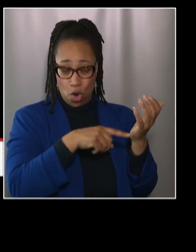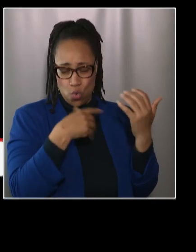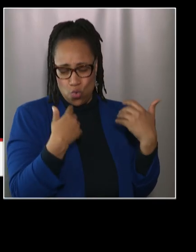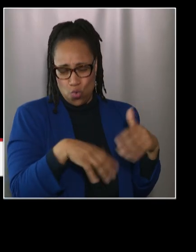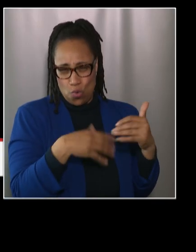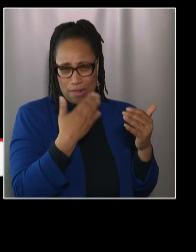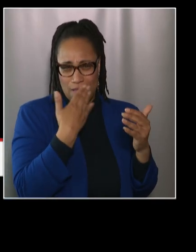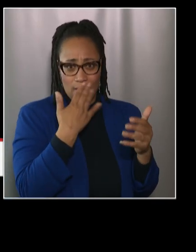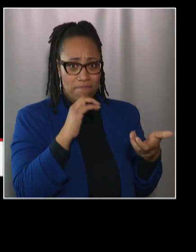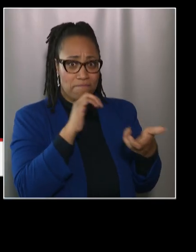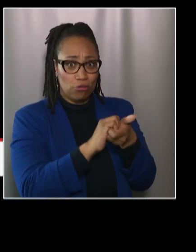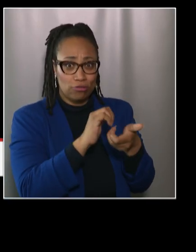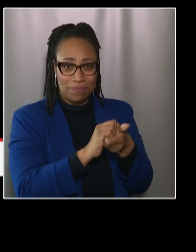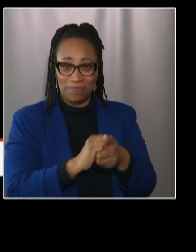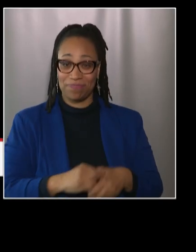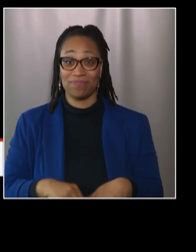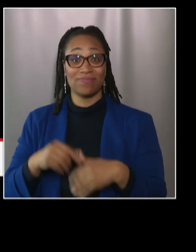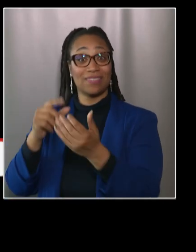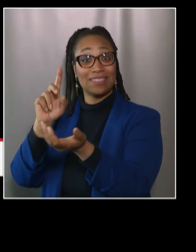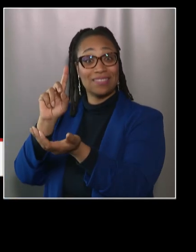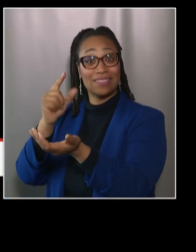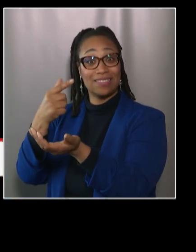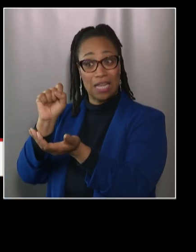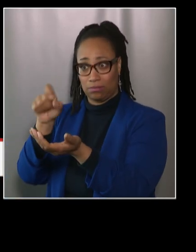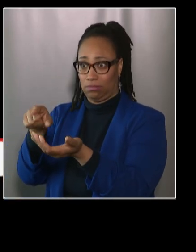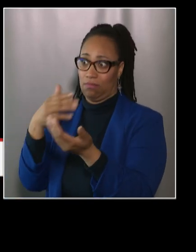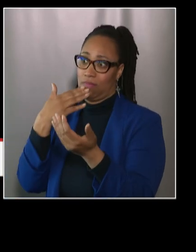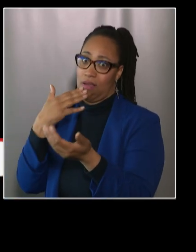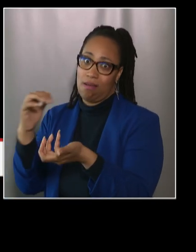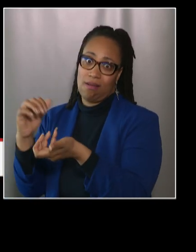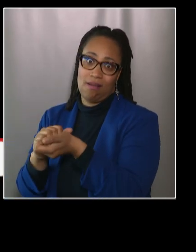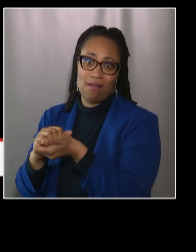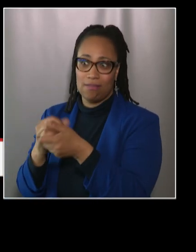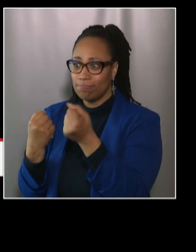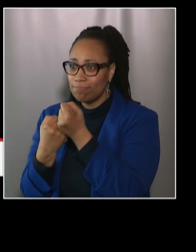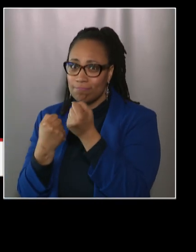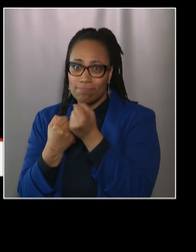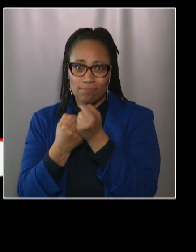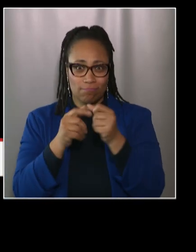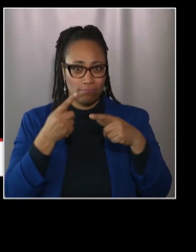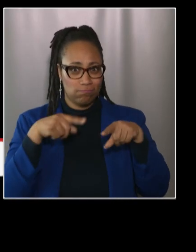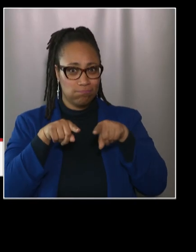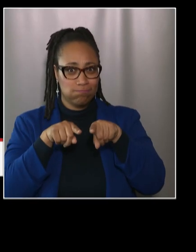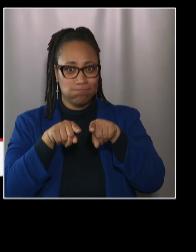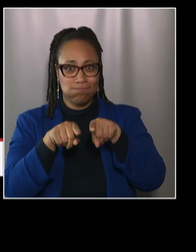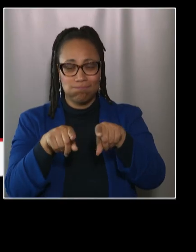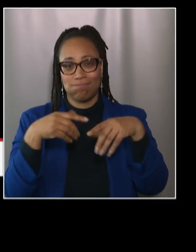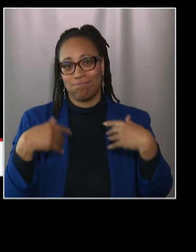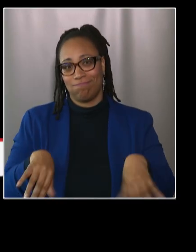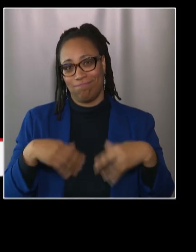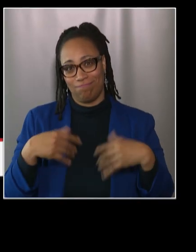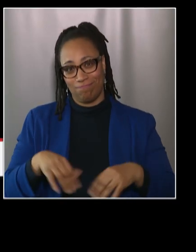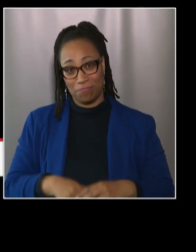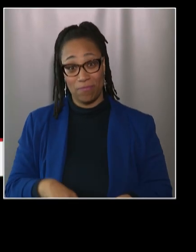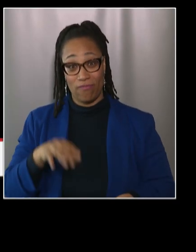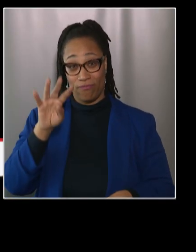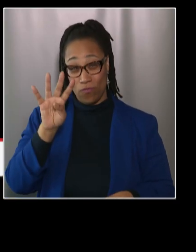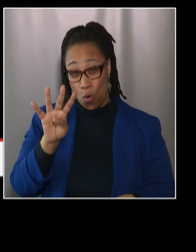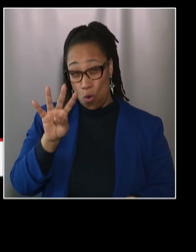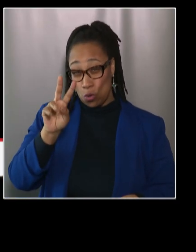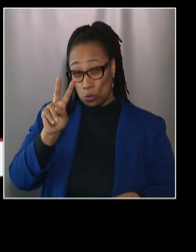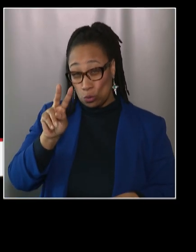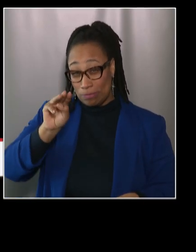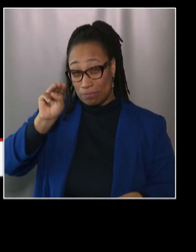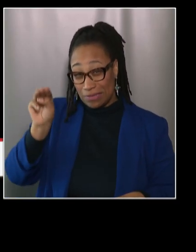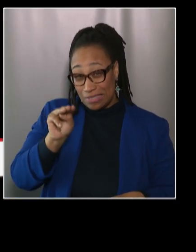Again, our portfolio is growing by the day at nearly 42 million square feet with an assessed value of $21.8 billion. We